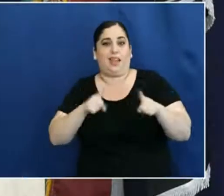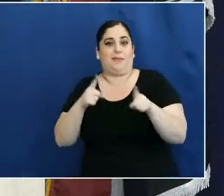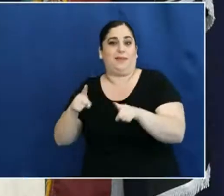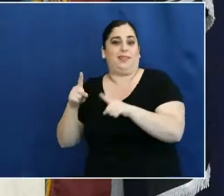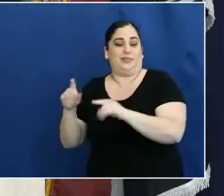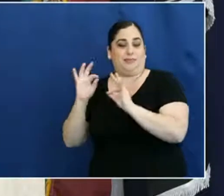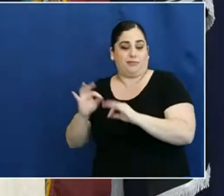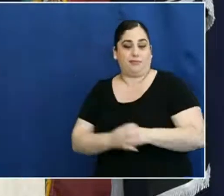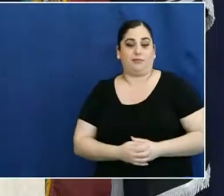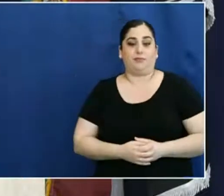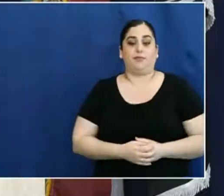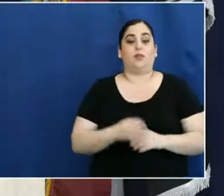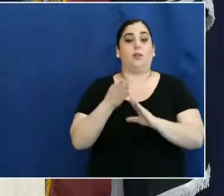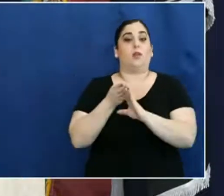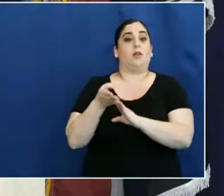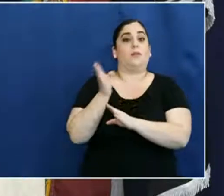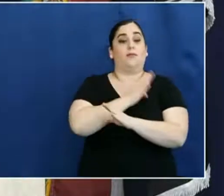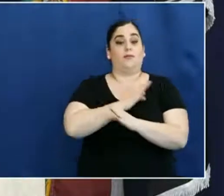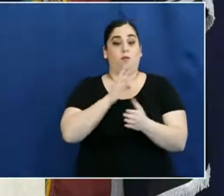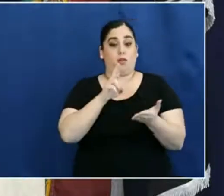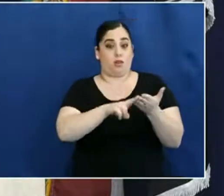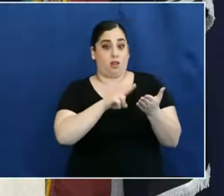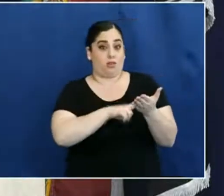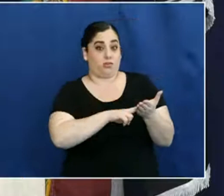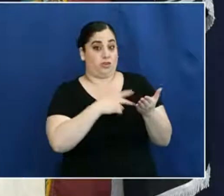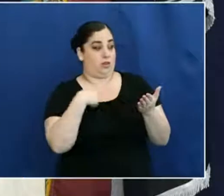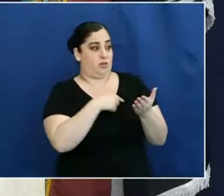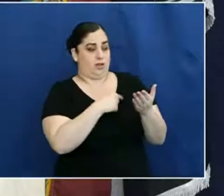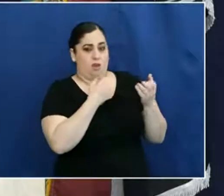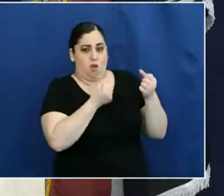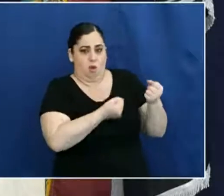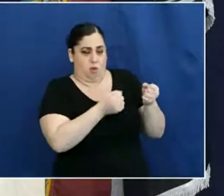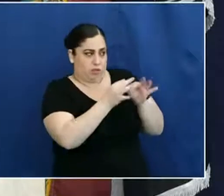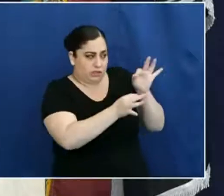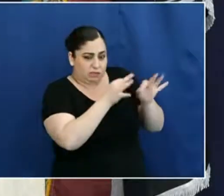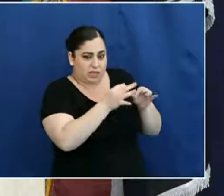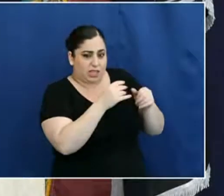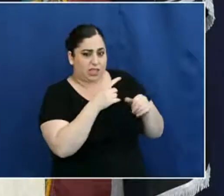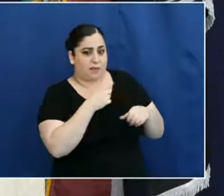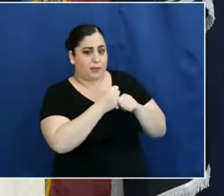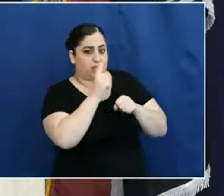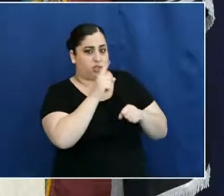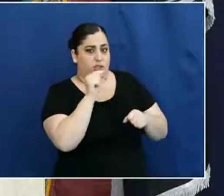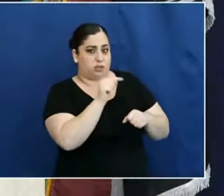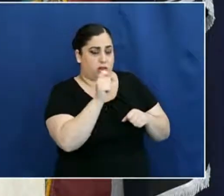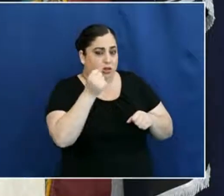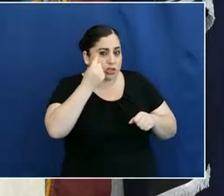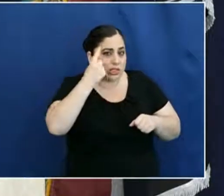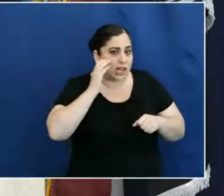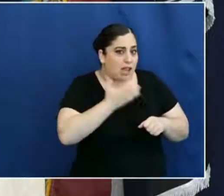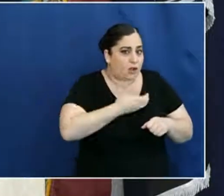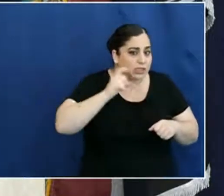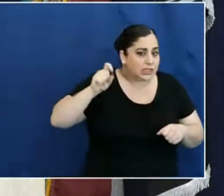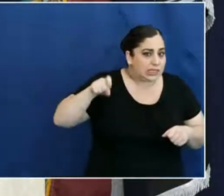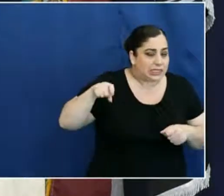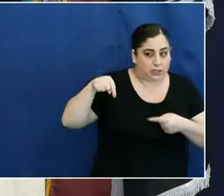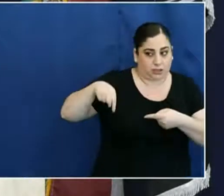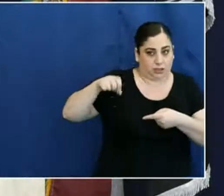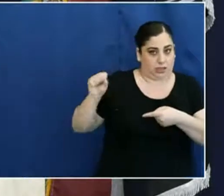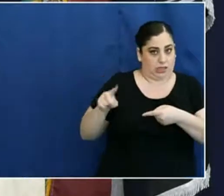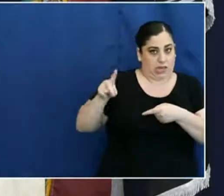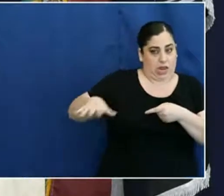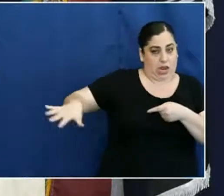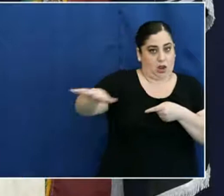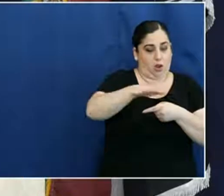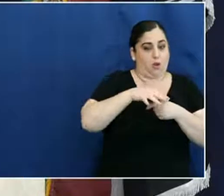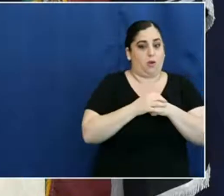to be flexible, to be able to be adaptable, and really that need to make sure that it's a collaborative process that we're working together.